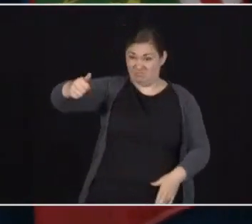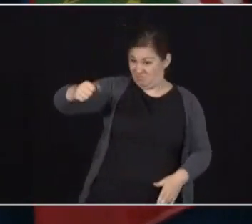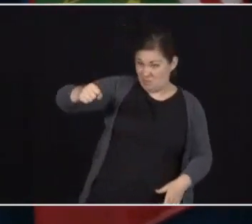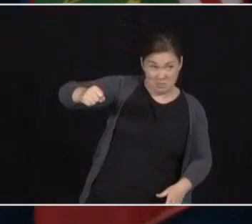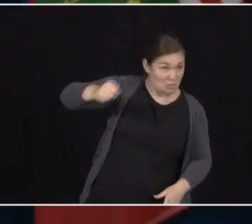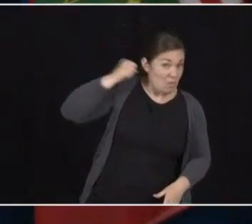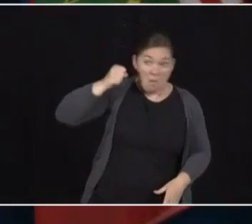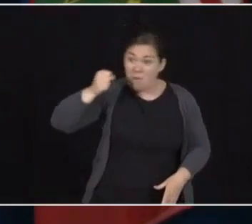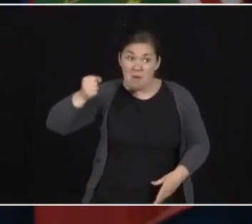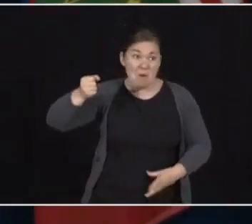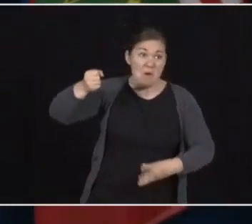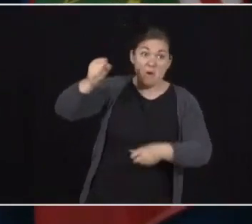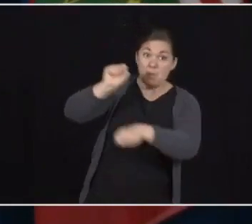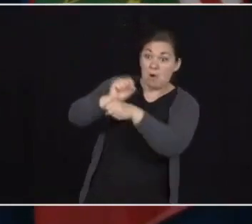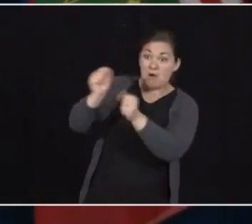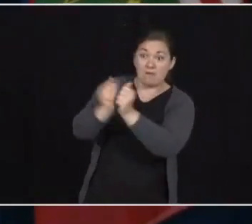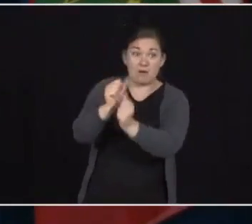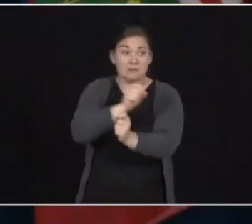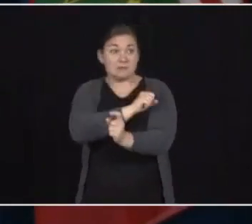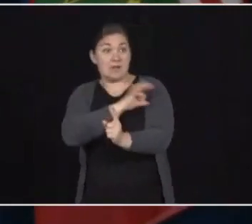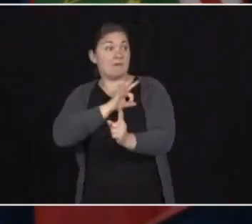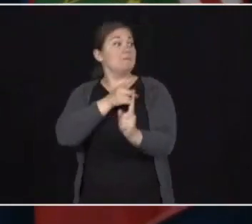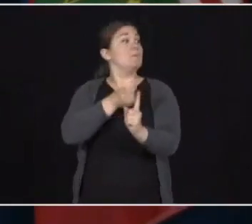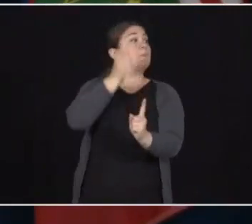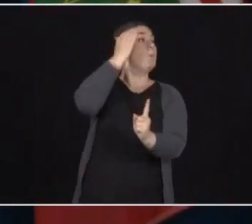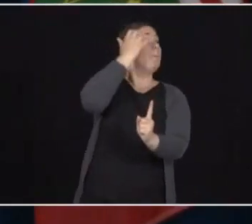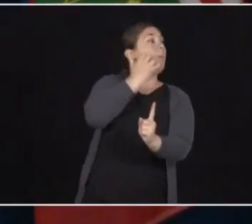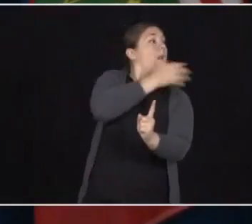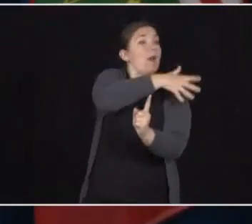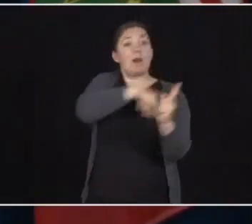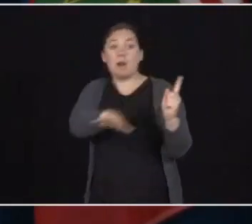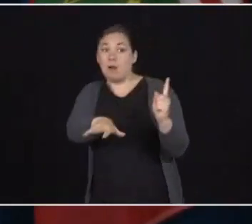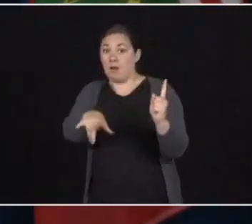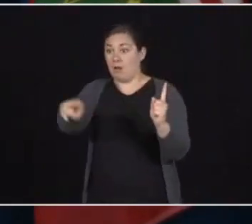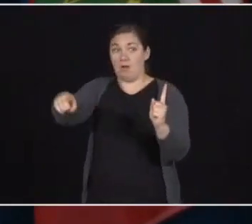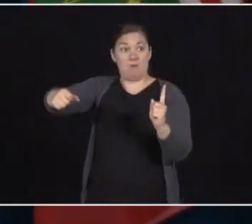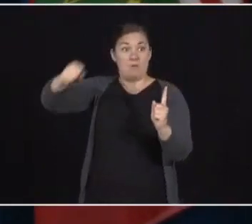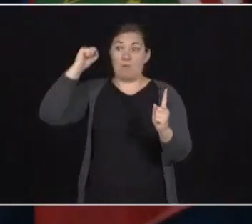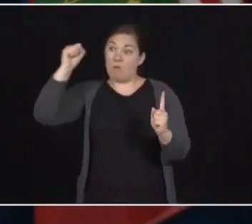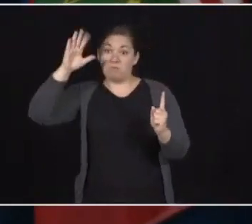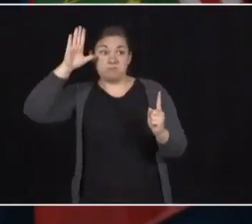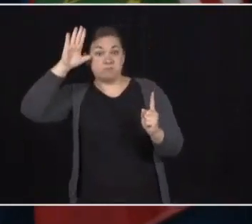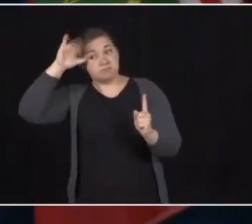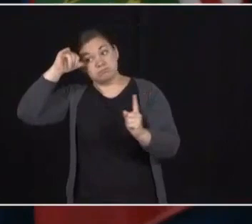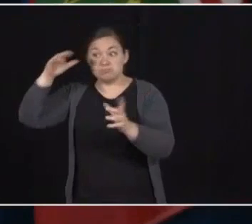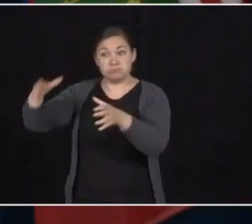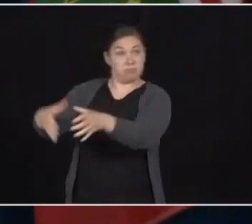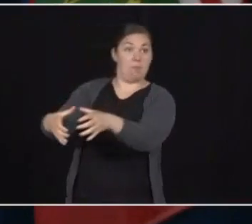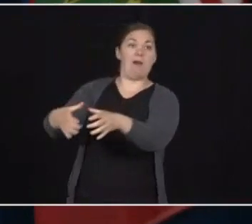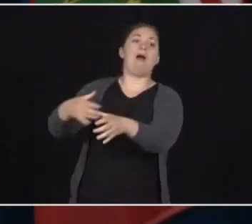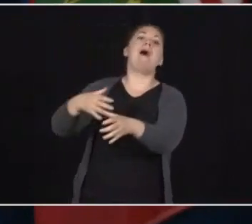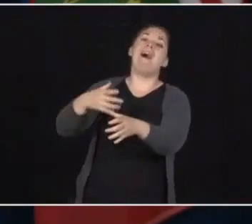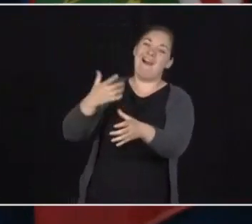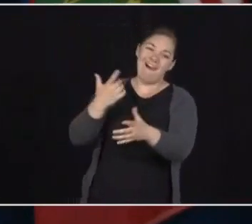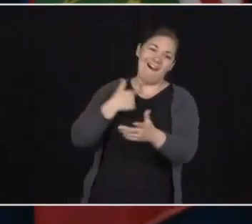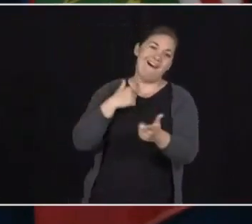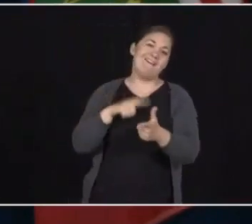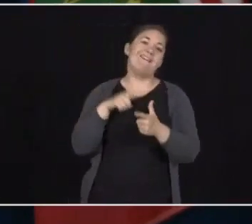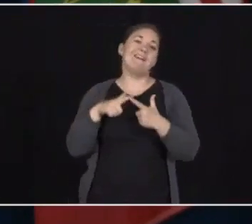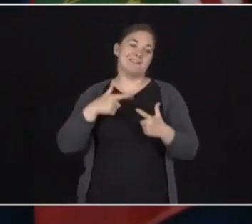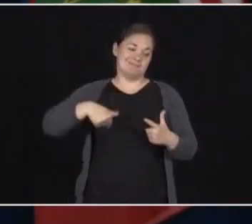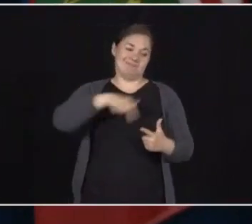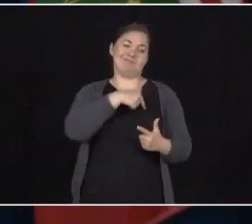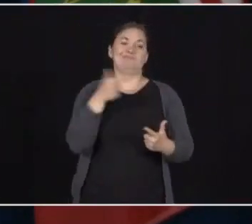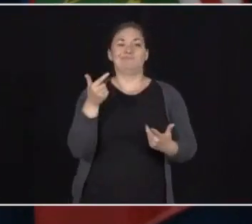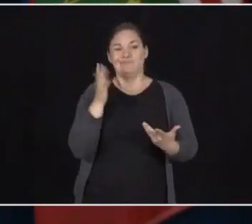may be sent in by hospitals, that they're not willing to change their practices, then we will need to send in